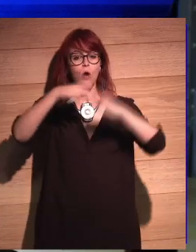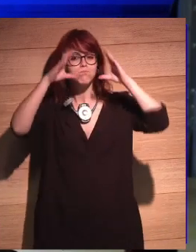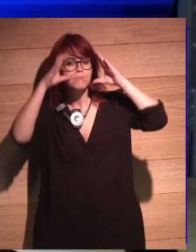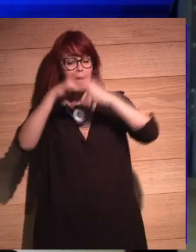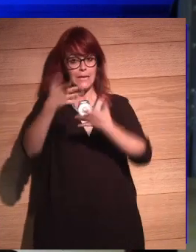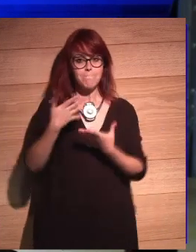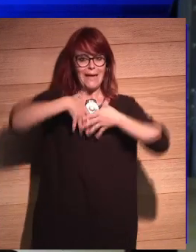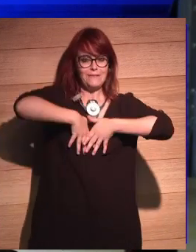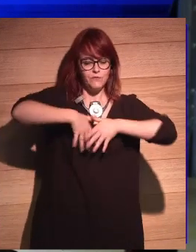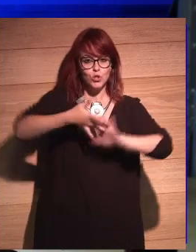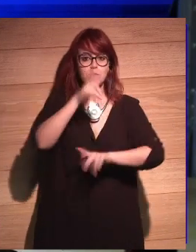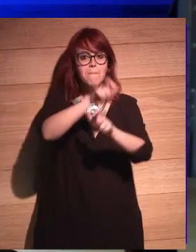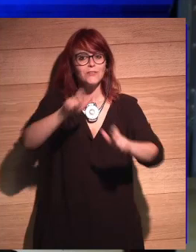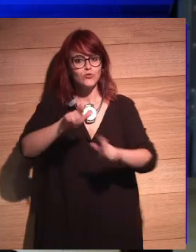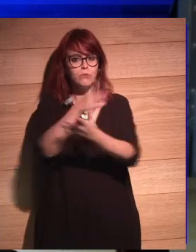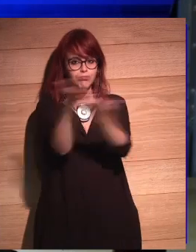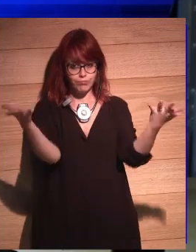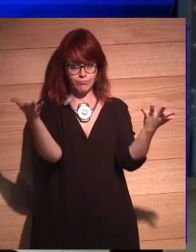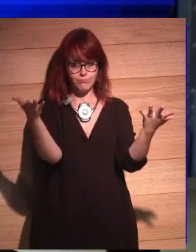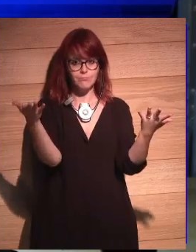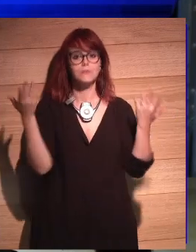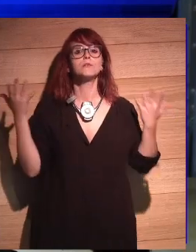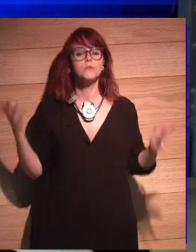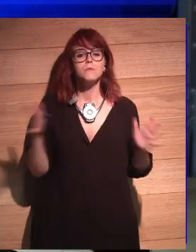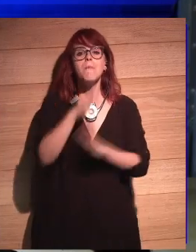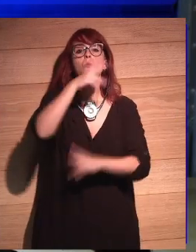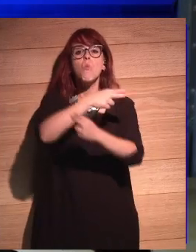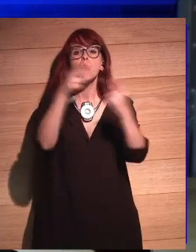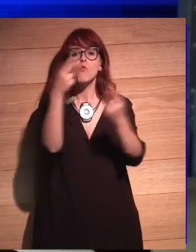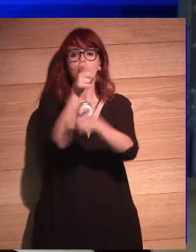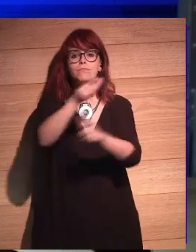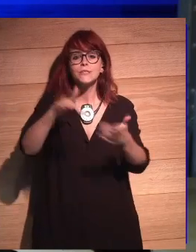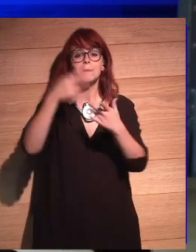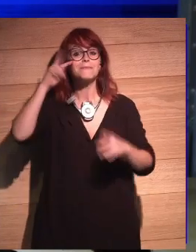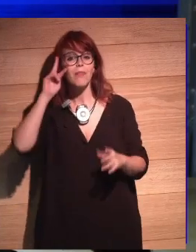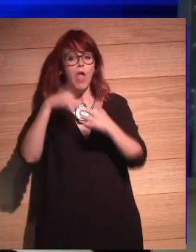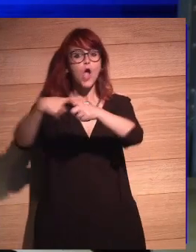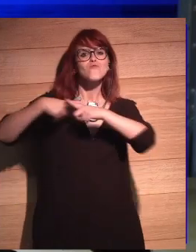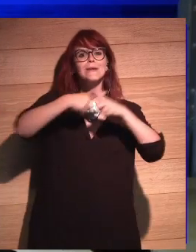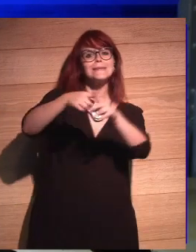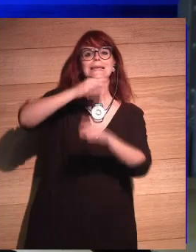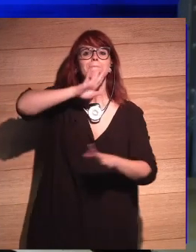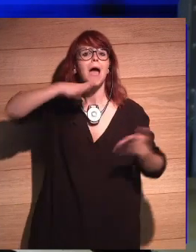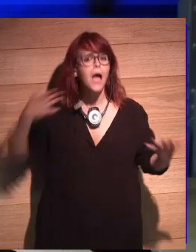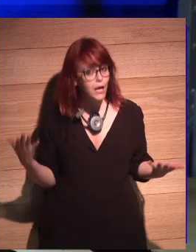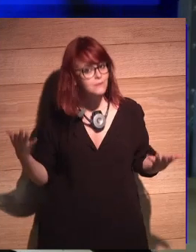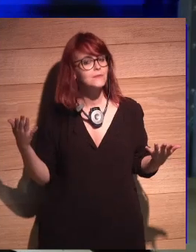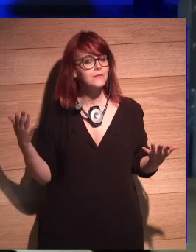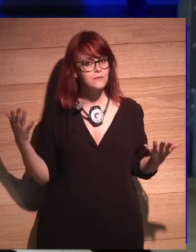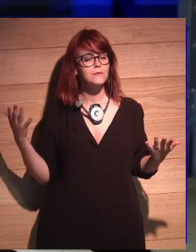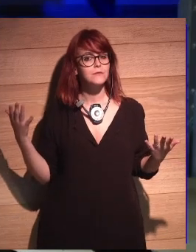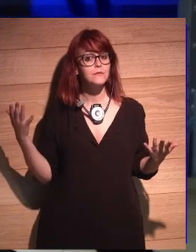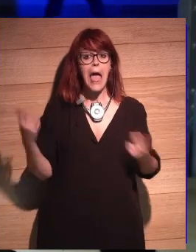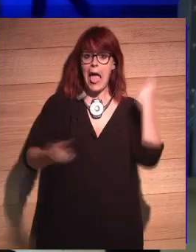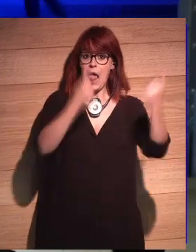person. So what about audiences? What about the shared experience? So some of the experiments I've done in